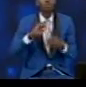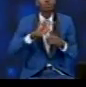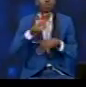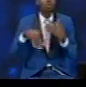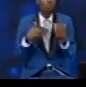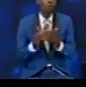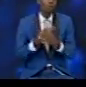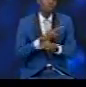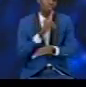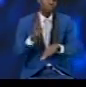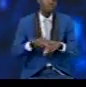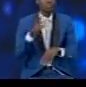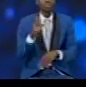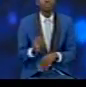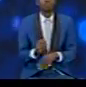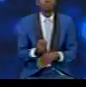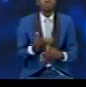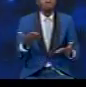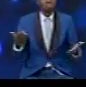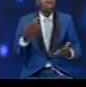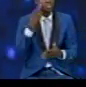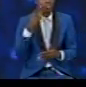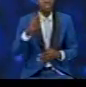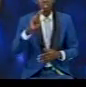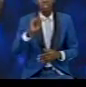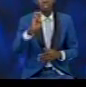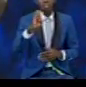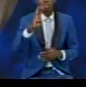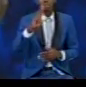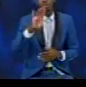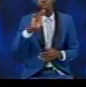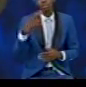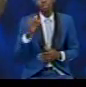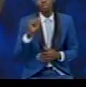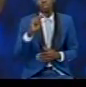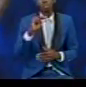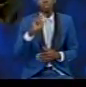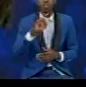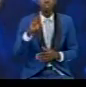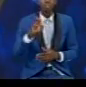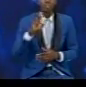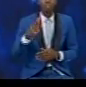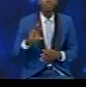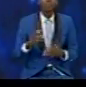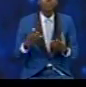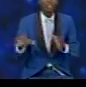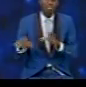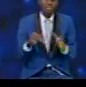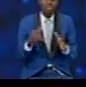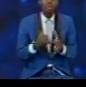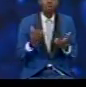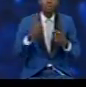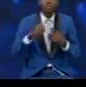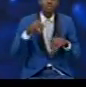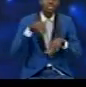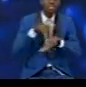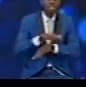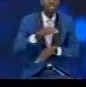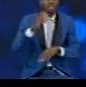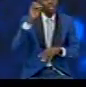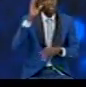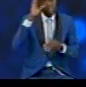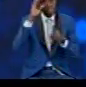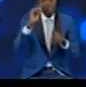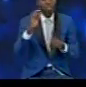way Nebuchadnezzar did it, if he wanted to send his testimony all over the world, he'll write it